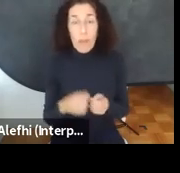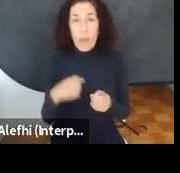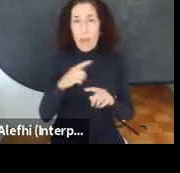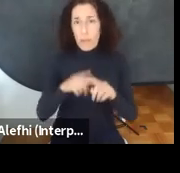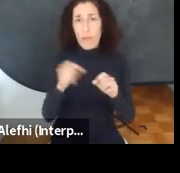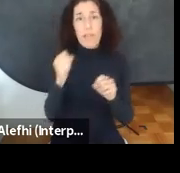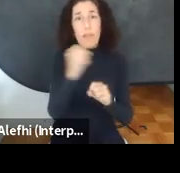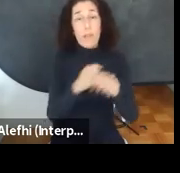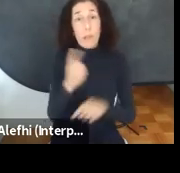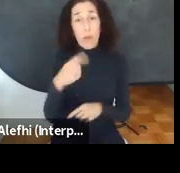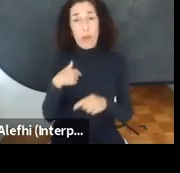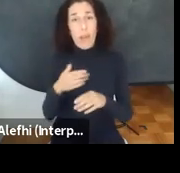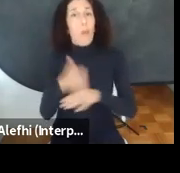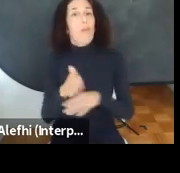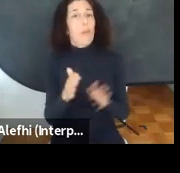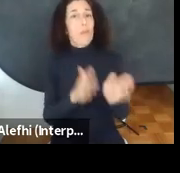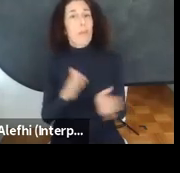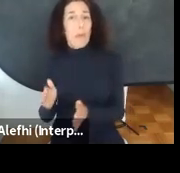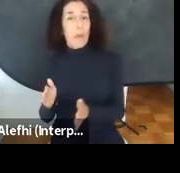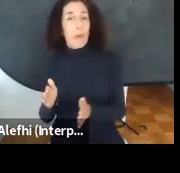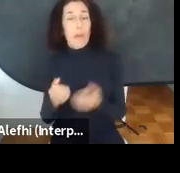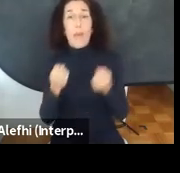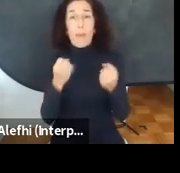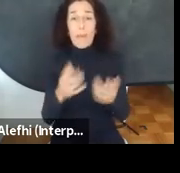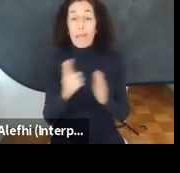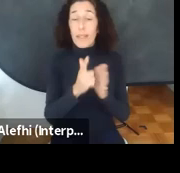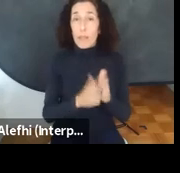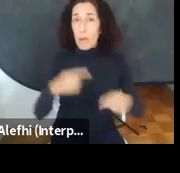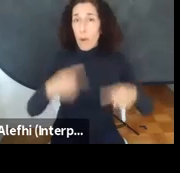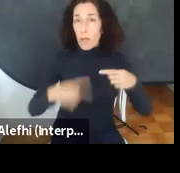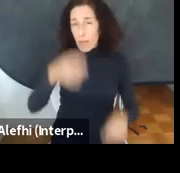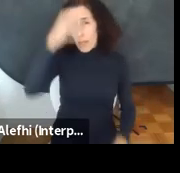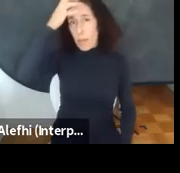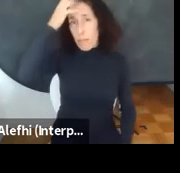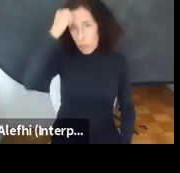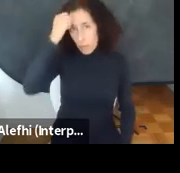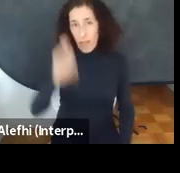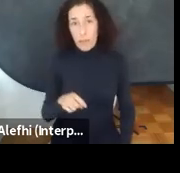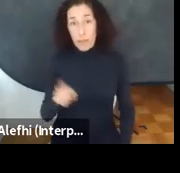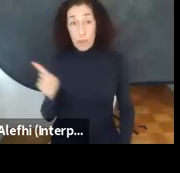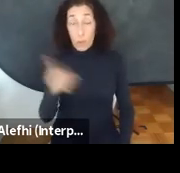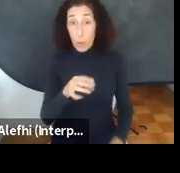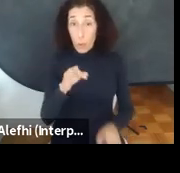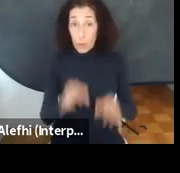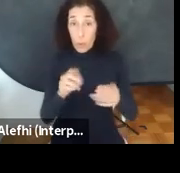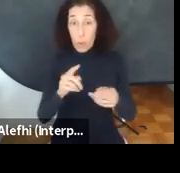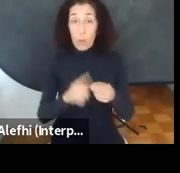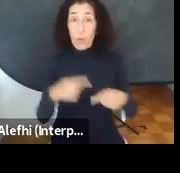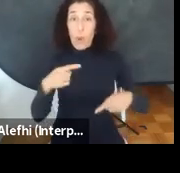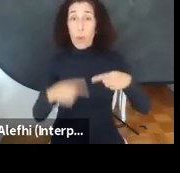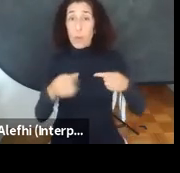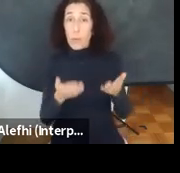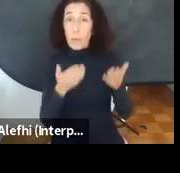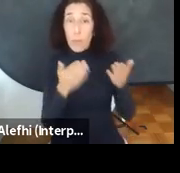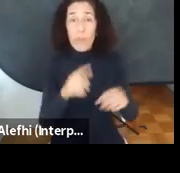also have to commit legal arguments to memory. You know, if I'm going to court and I have to argue a motion, I can't rely on my